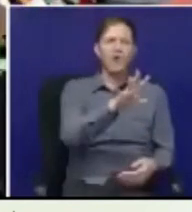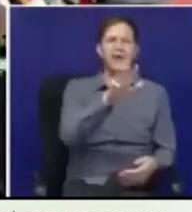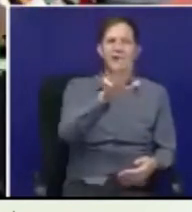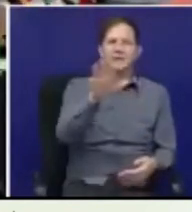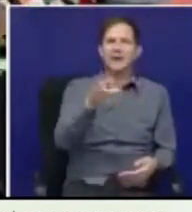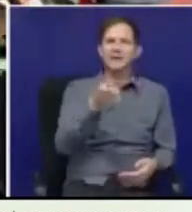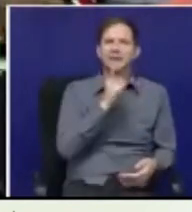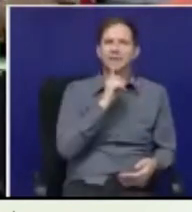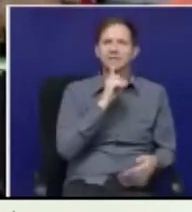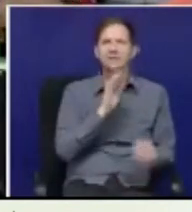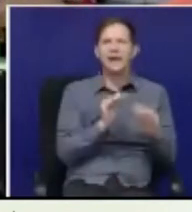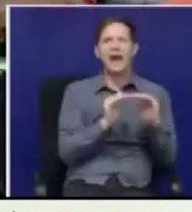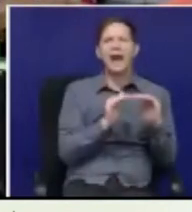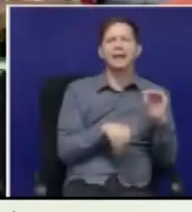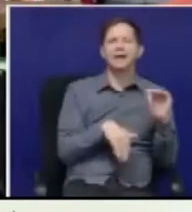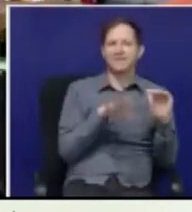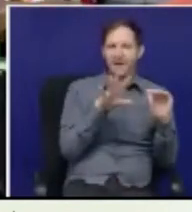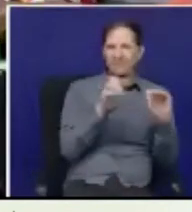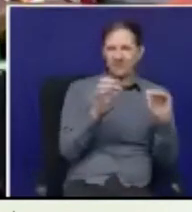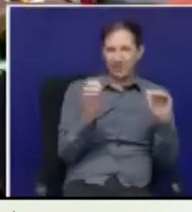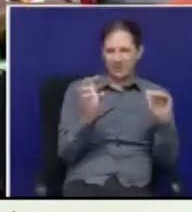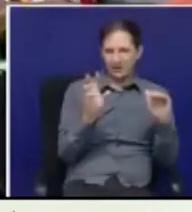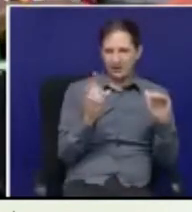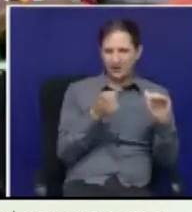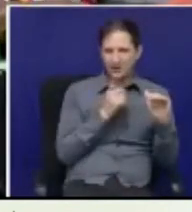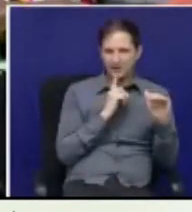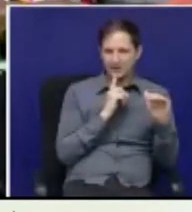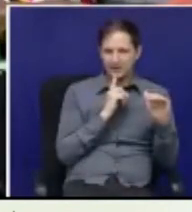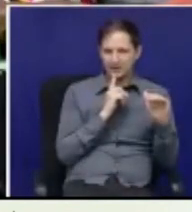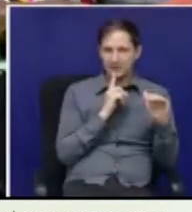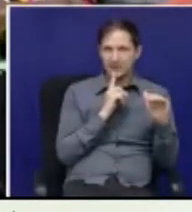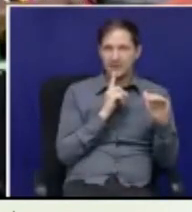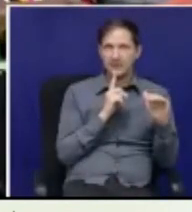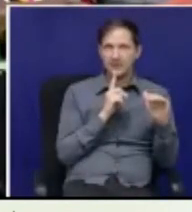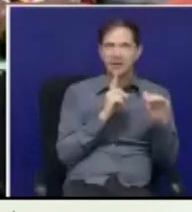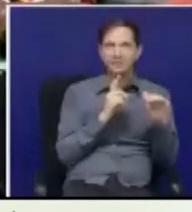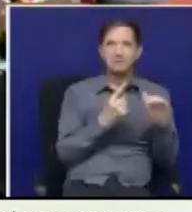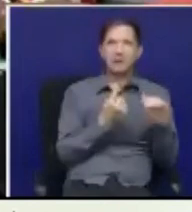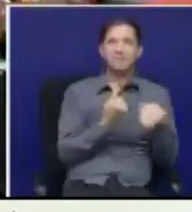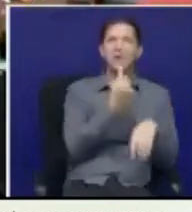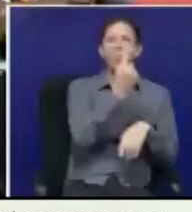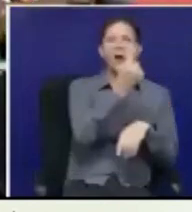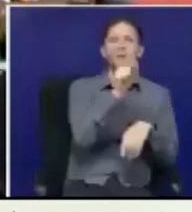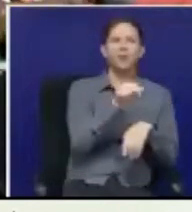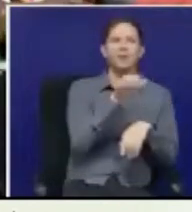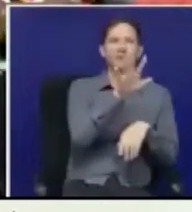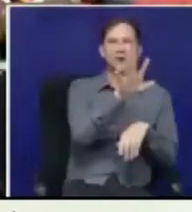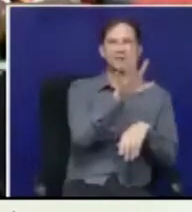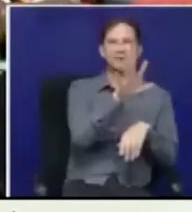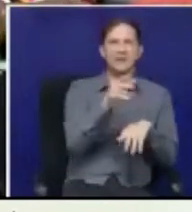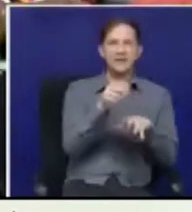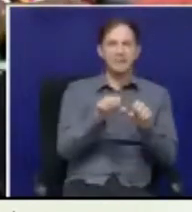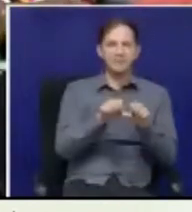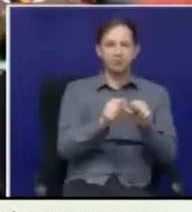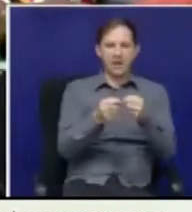It's less than 500,000. And then they split, even if it's a 1.5 tender, into 3